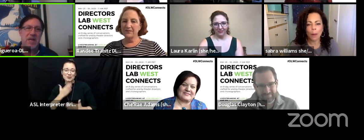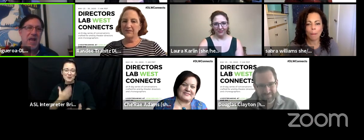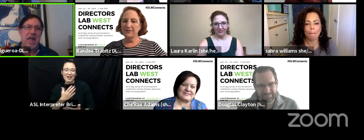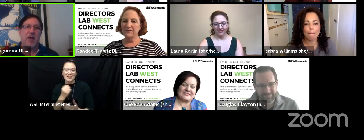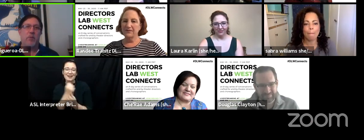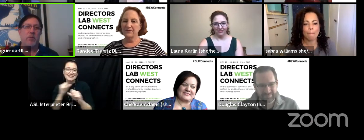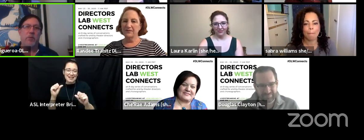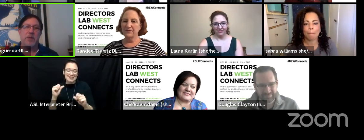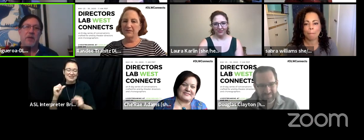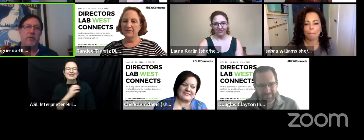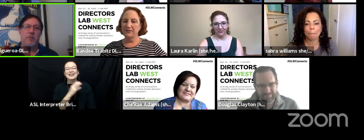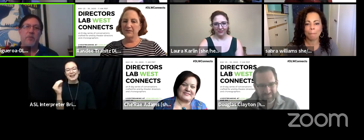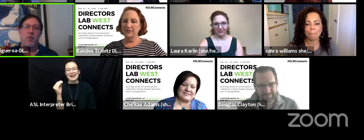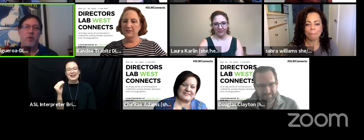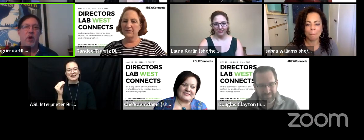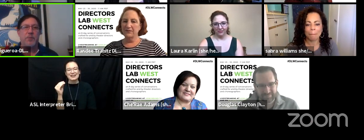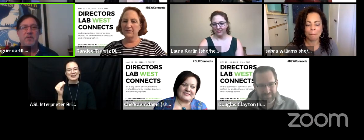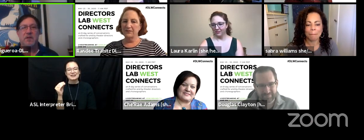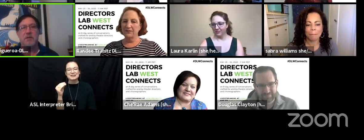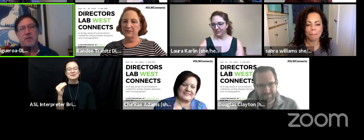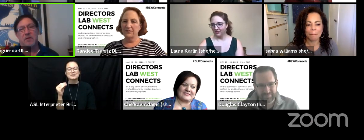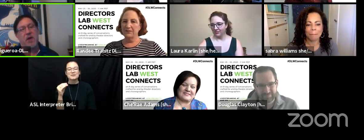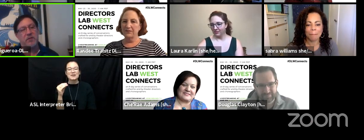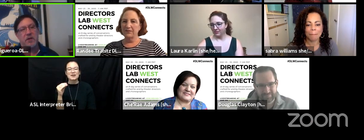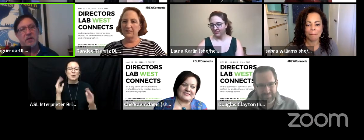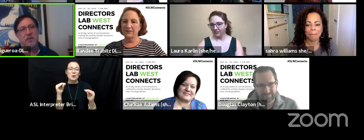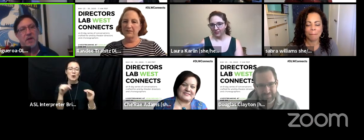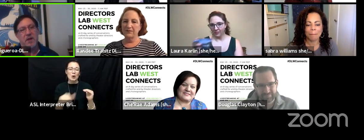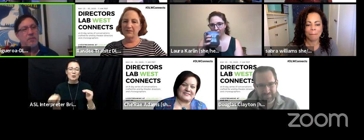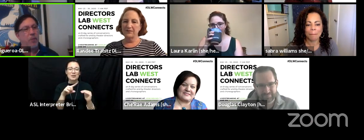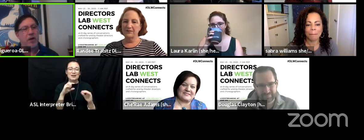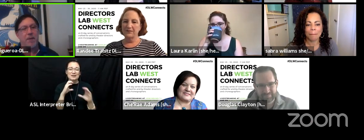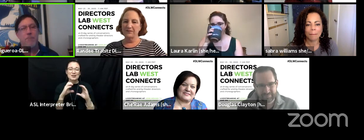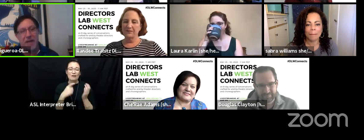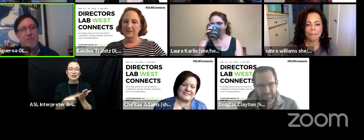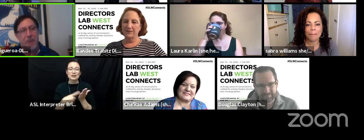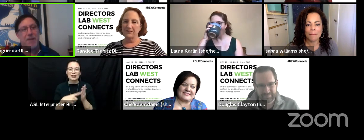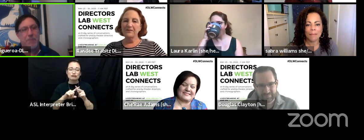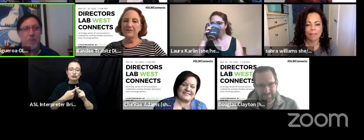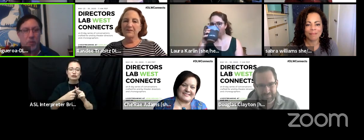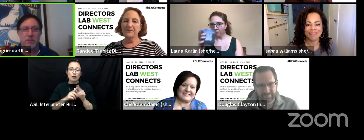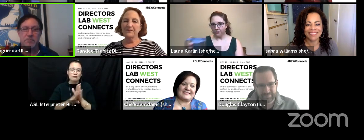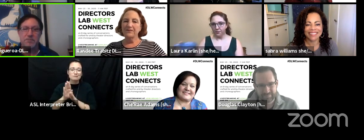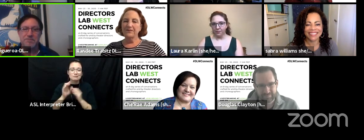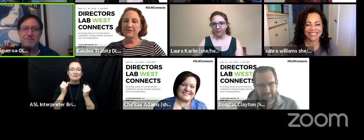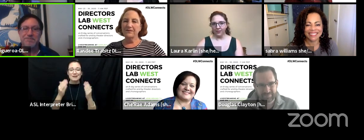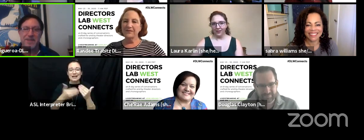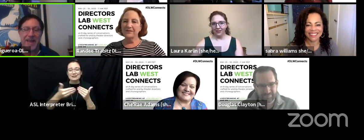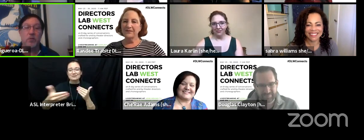safety. And we, as we've said before, we hope these conversations spark many, many, many more.